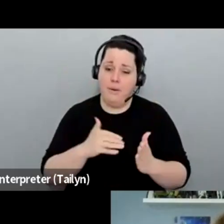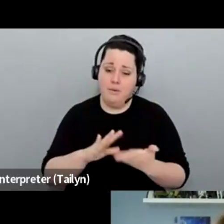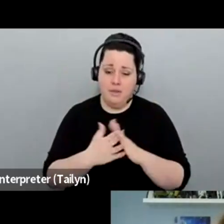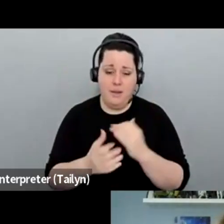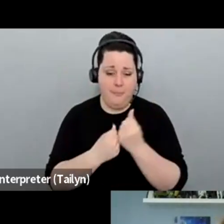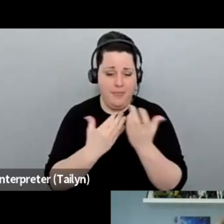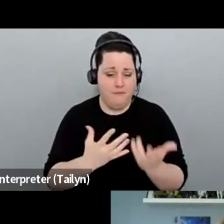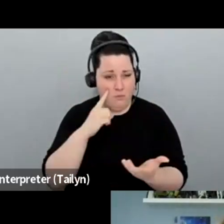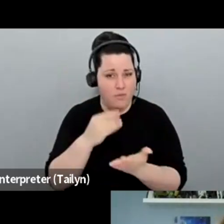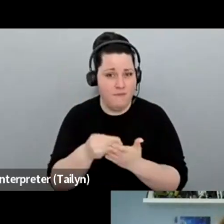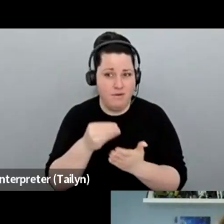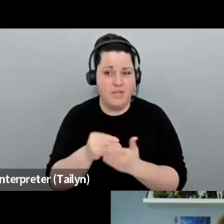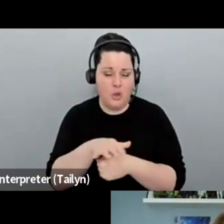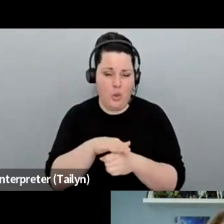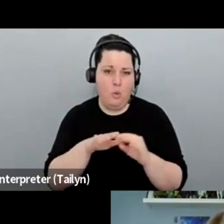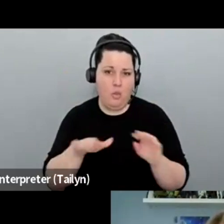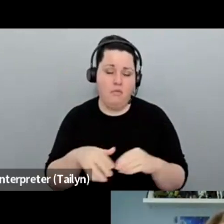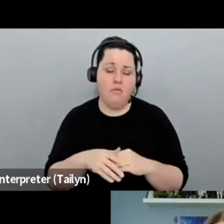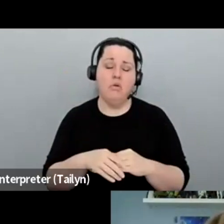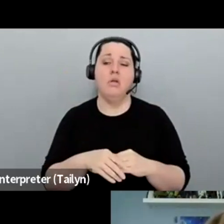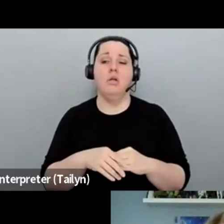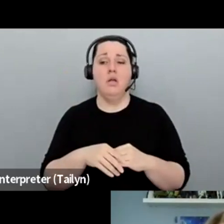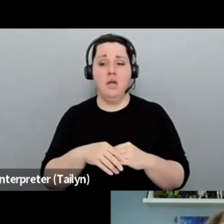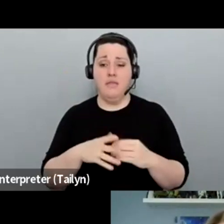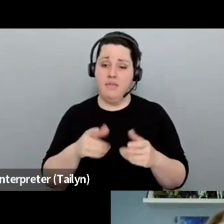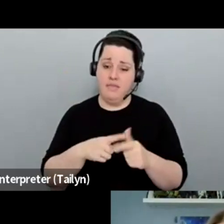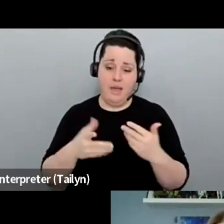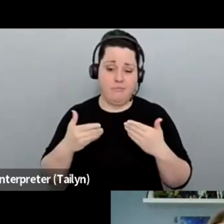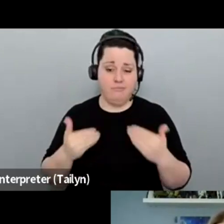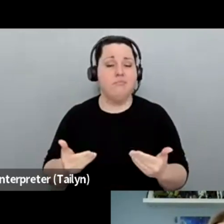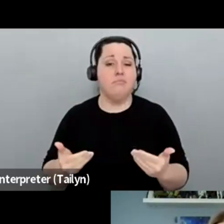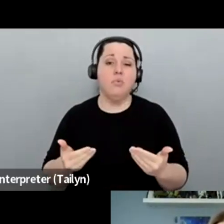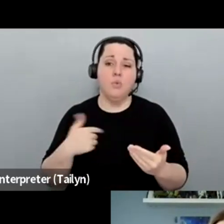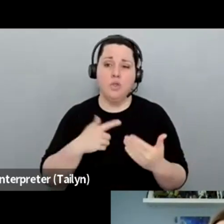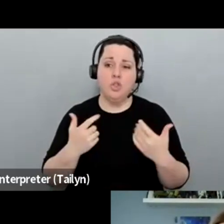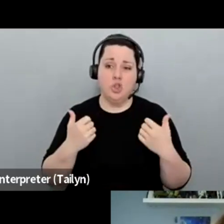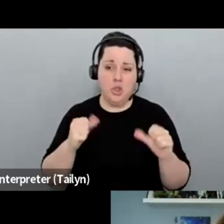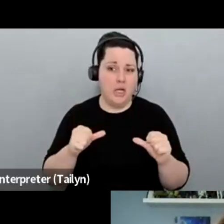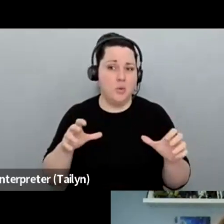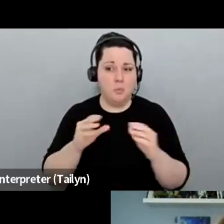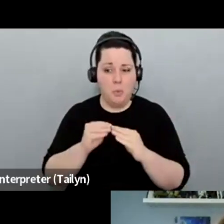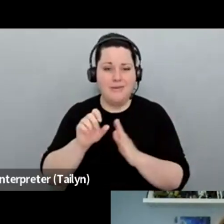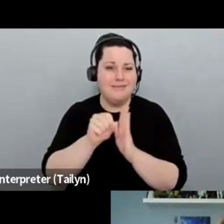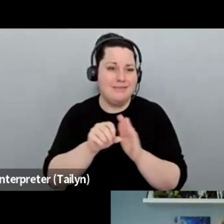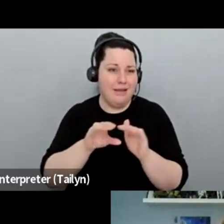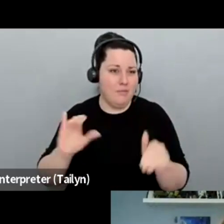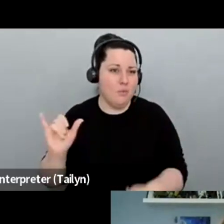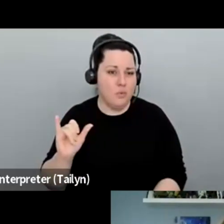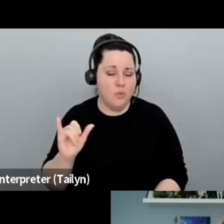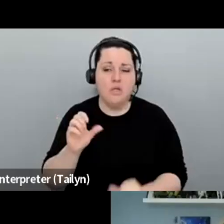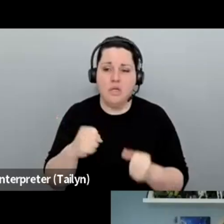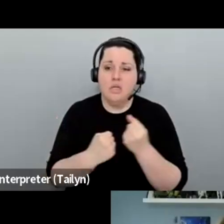for that funding at the local level. And moving forward, we also are trying to do more at the state level to support